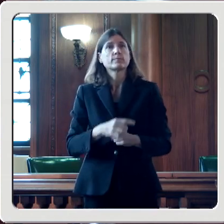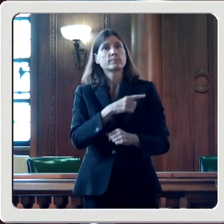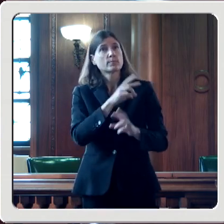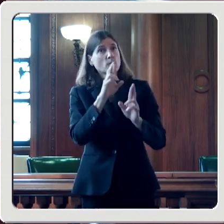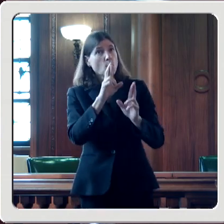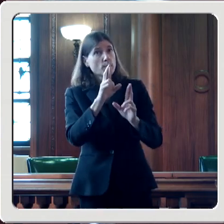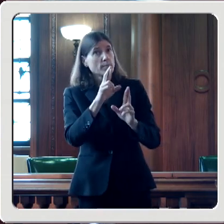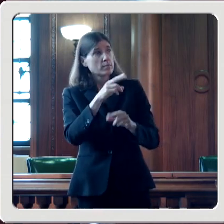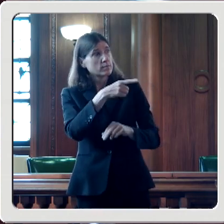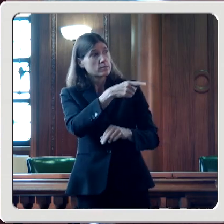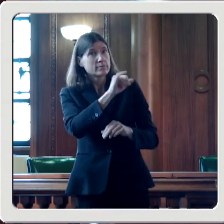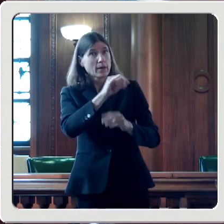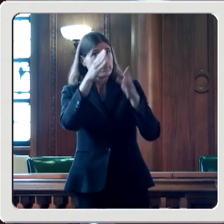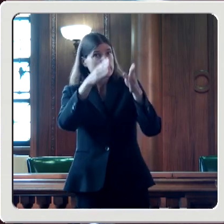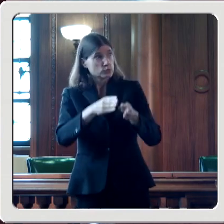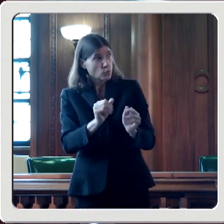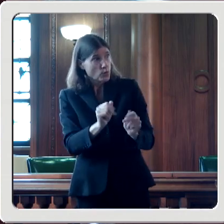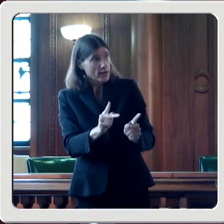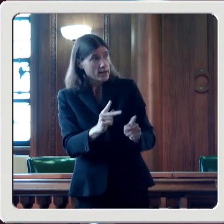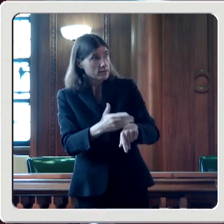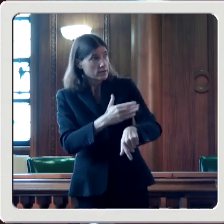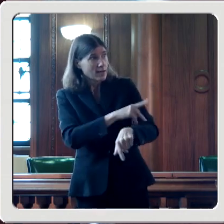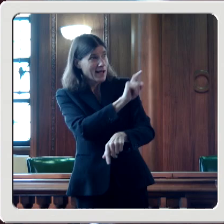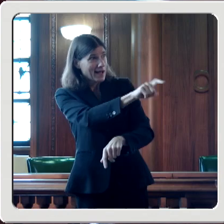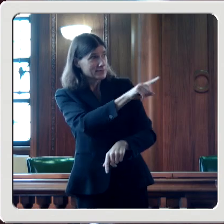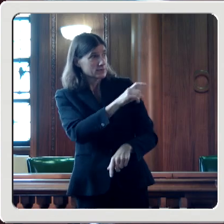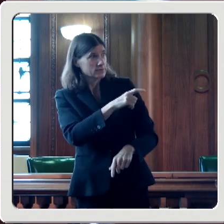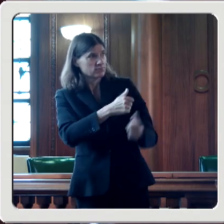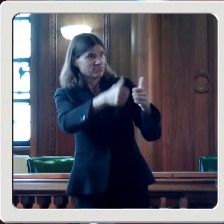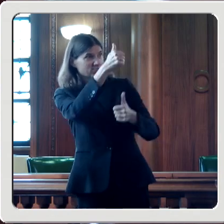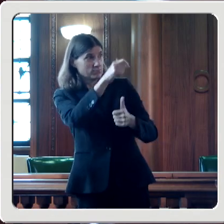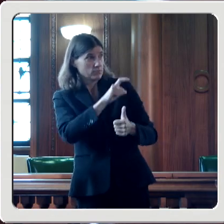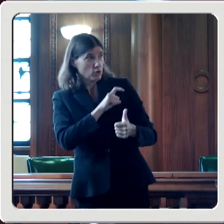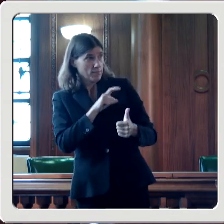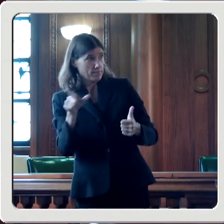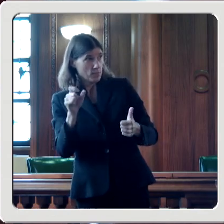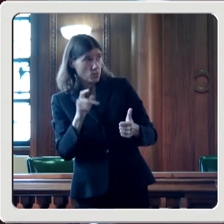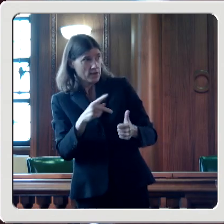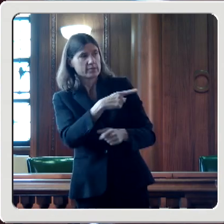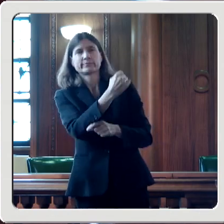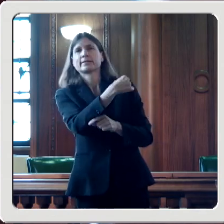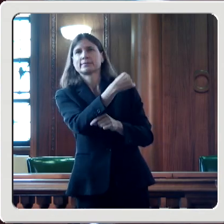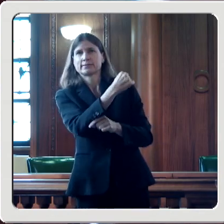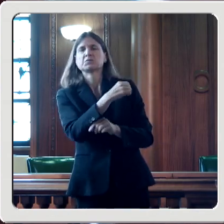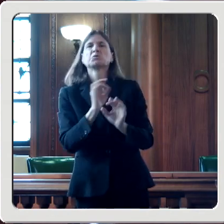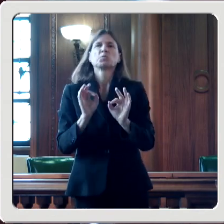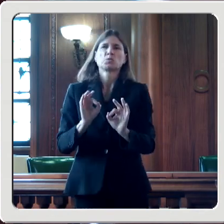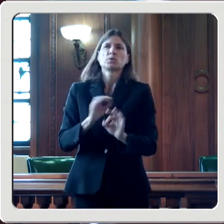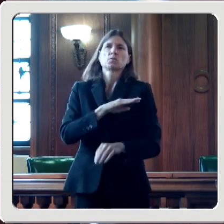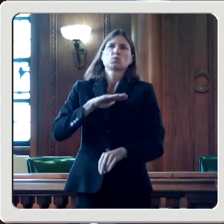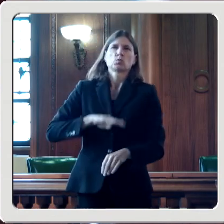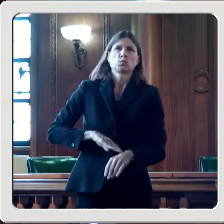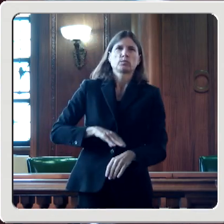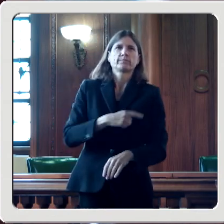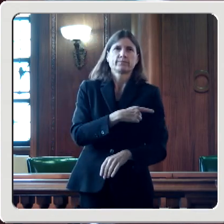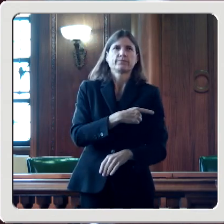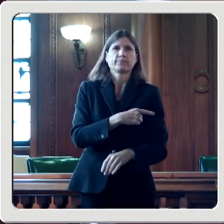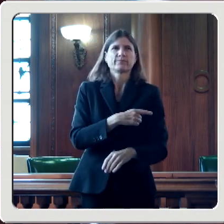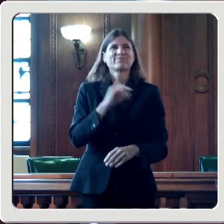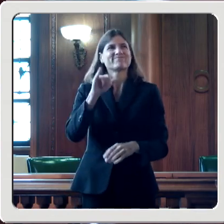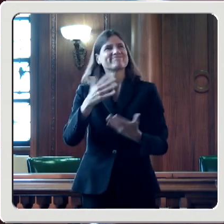but arrests were made at that point in time to stop a domestic from a young lady being injured on